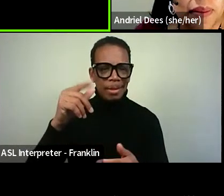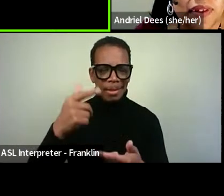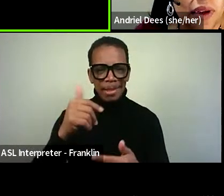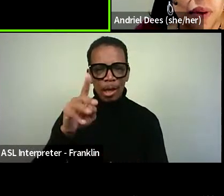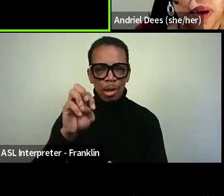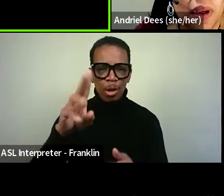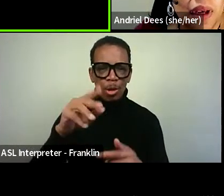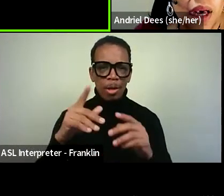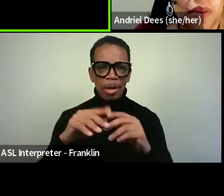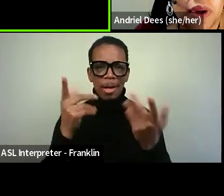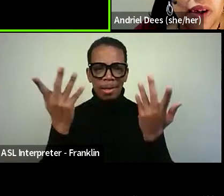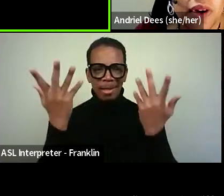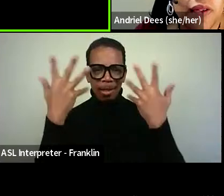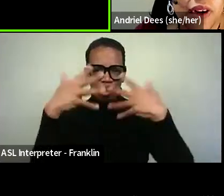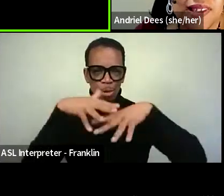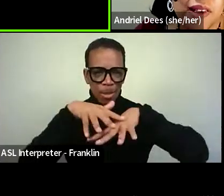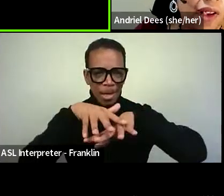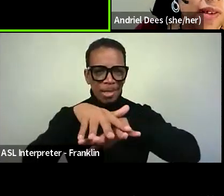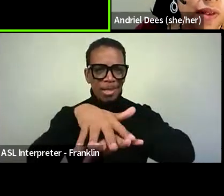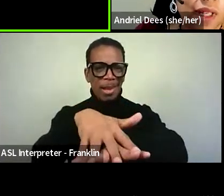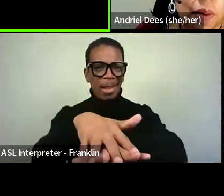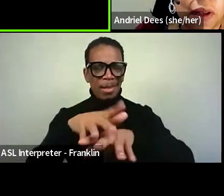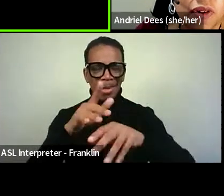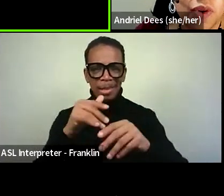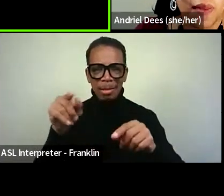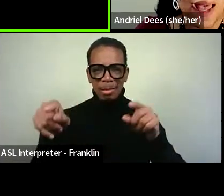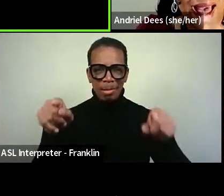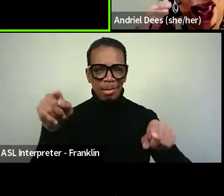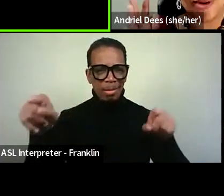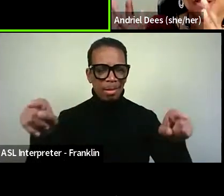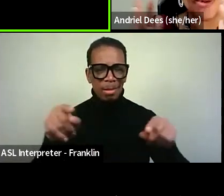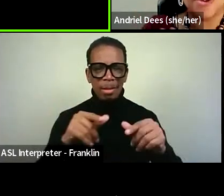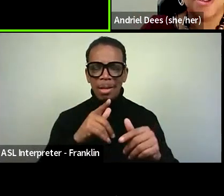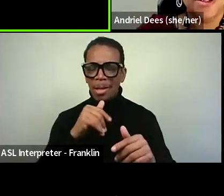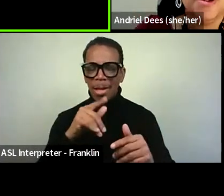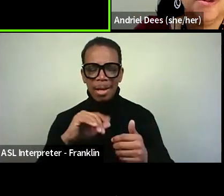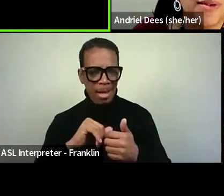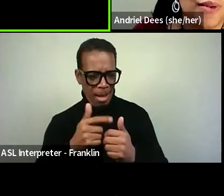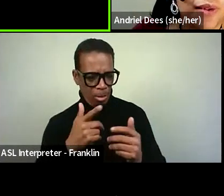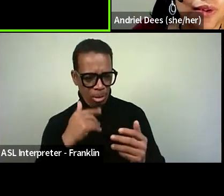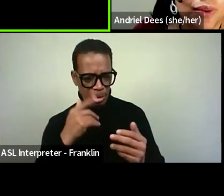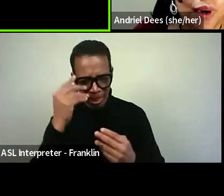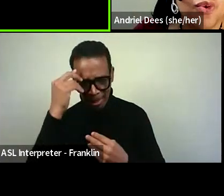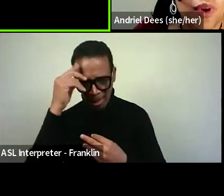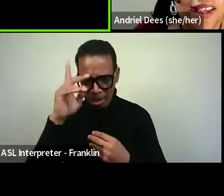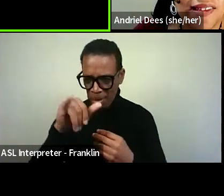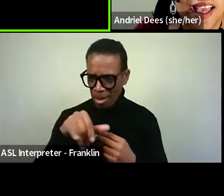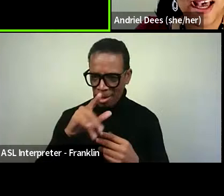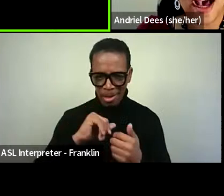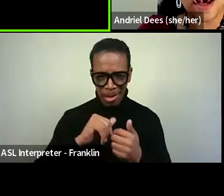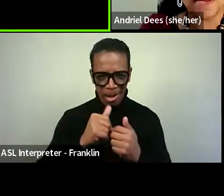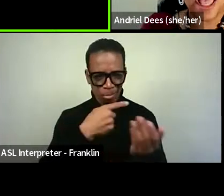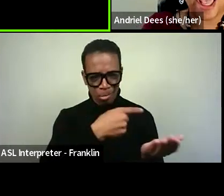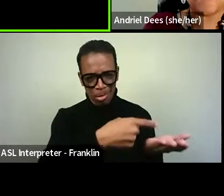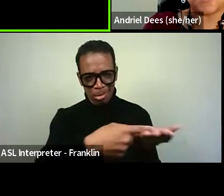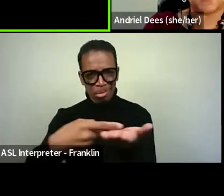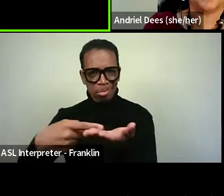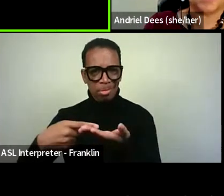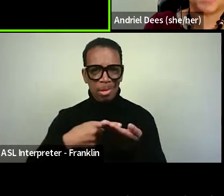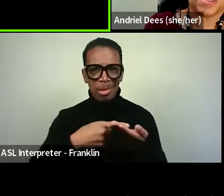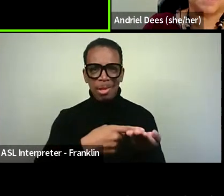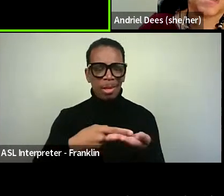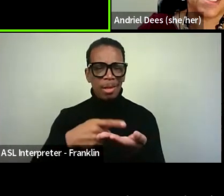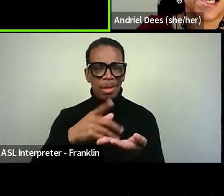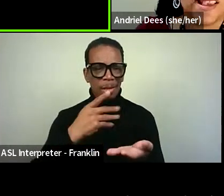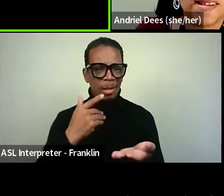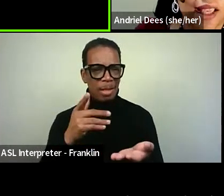component becomes so critical for us to also think about too, about how to address and have the